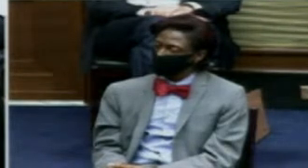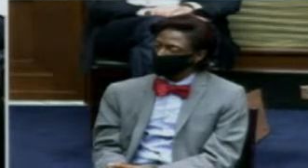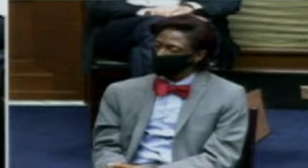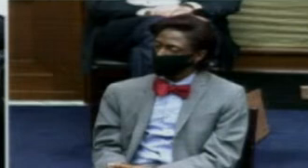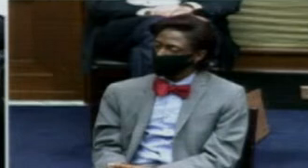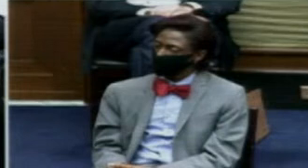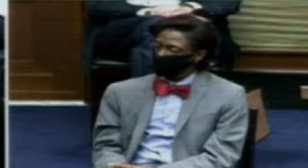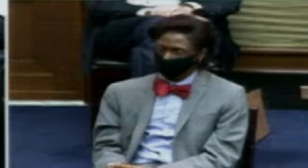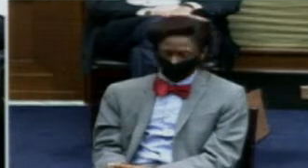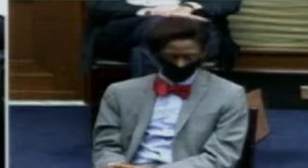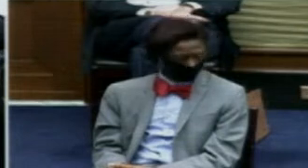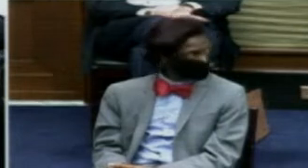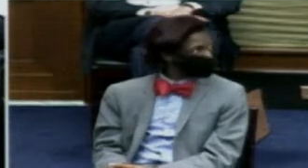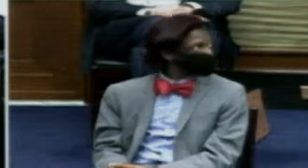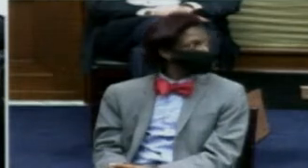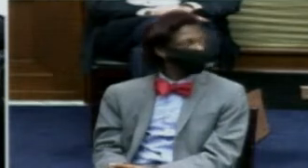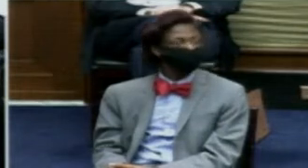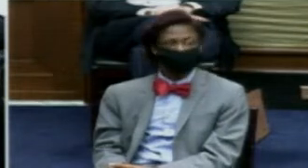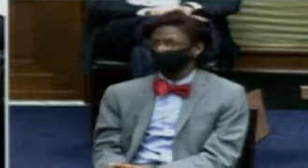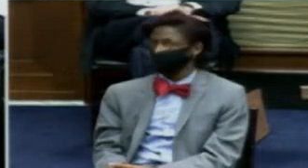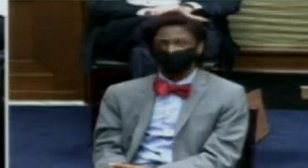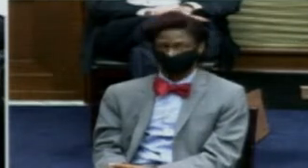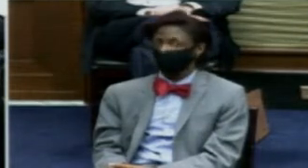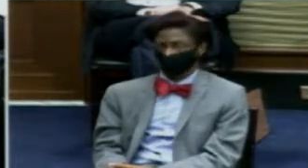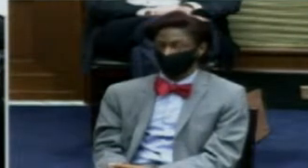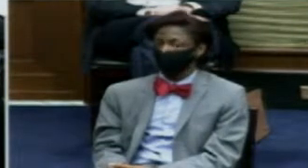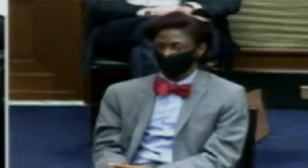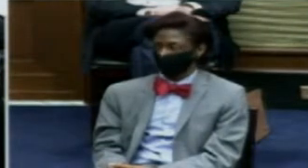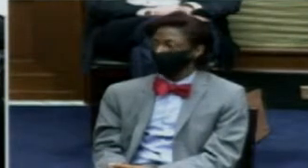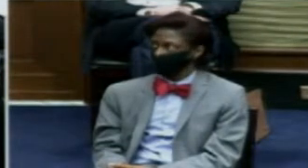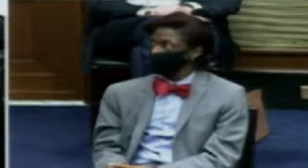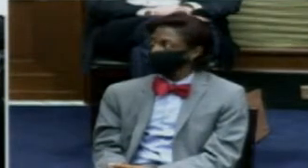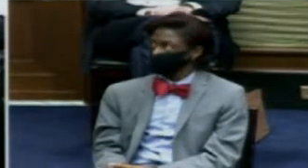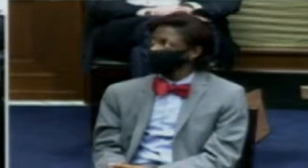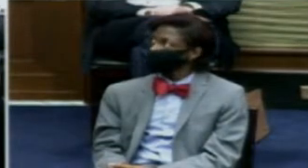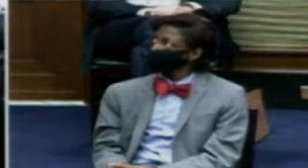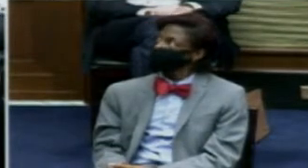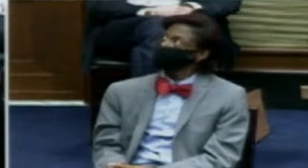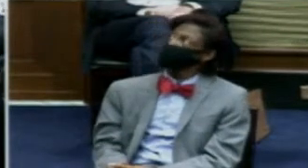Mr. Davis, can you please unmute?